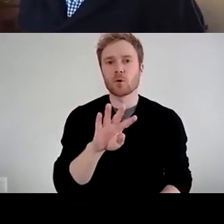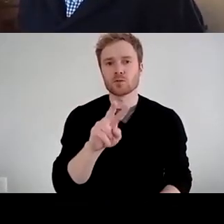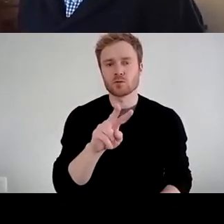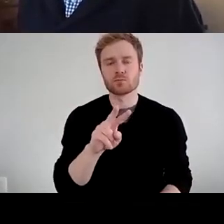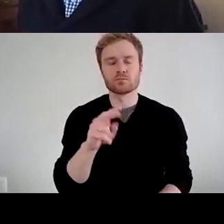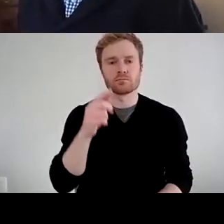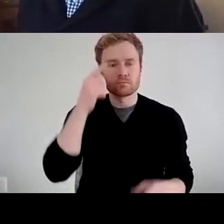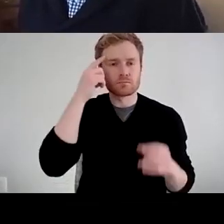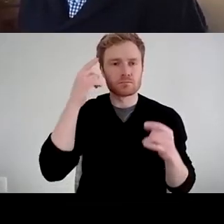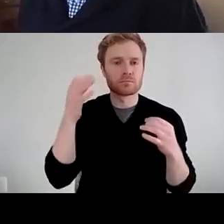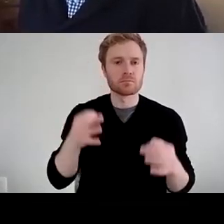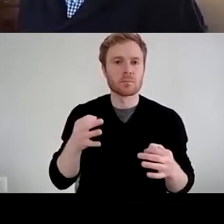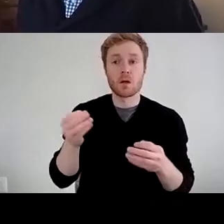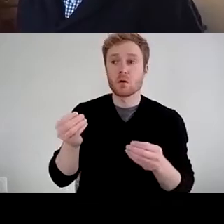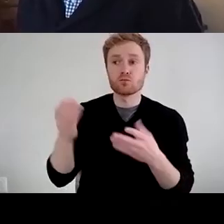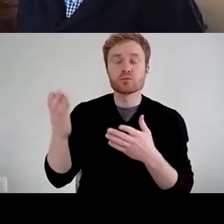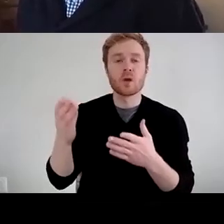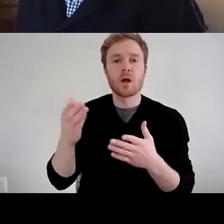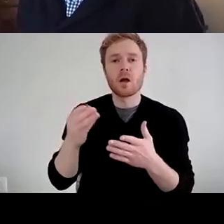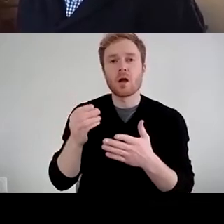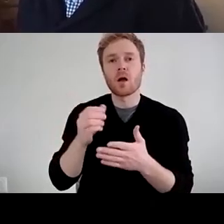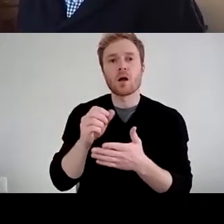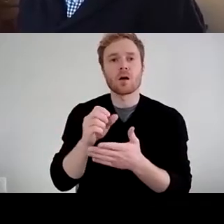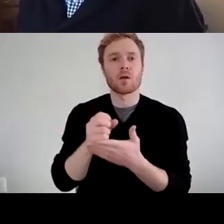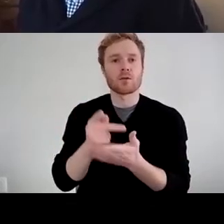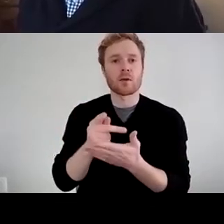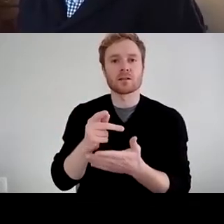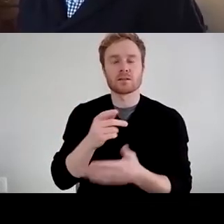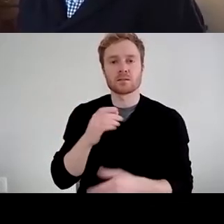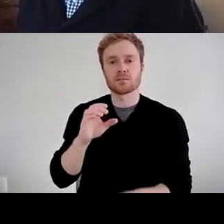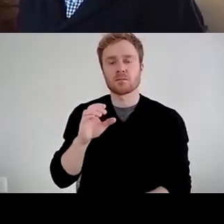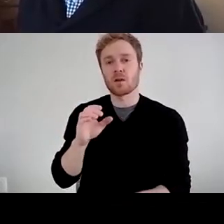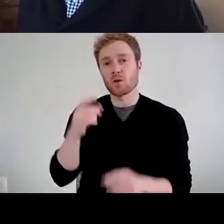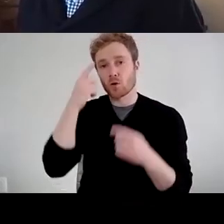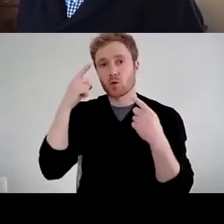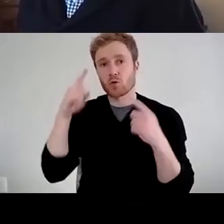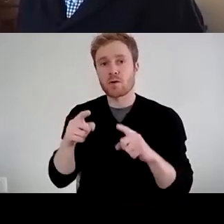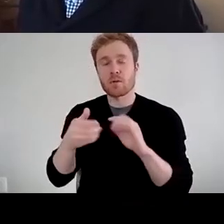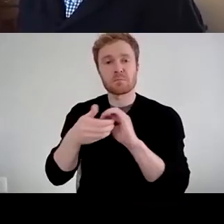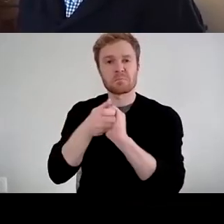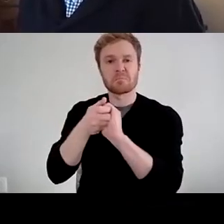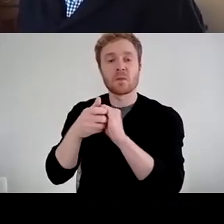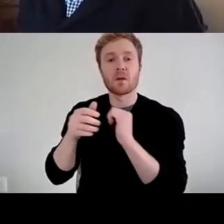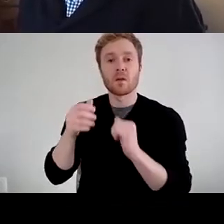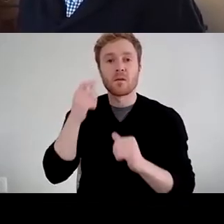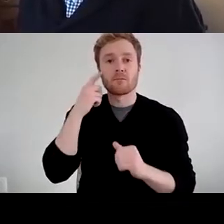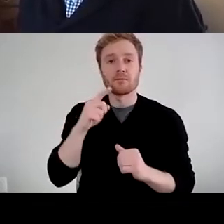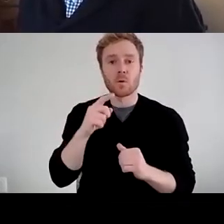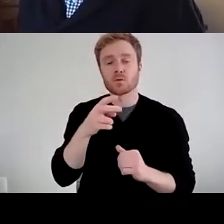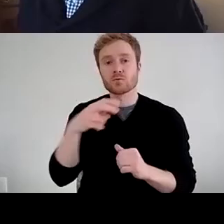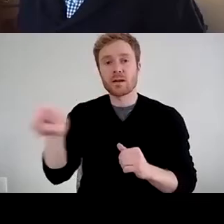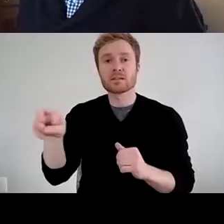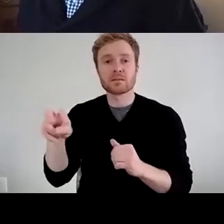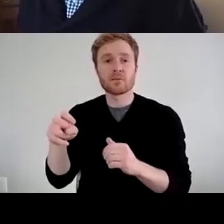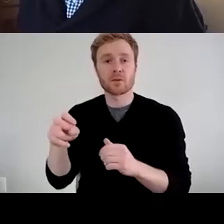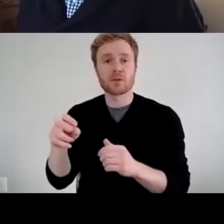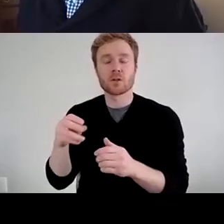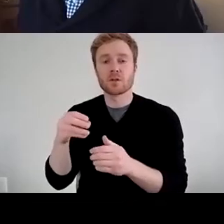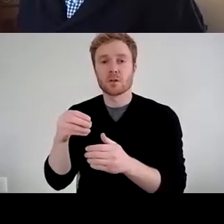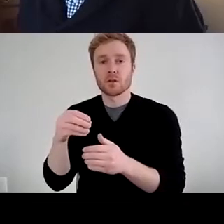So it was motioned and second to hold this bill for 12 weeks. All those in favor say aye. Aye. Aye.